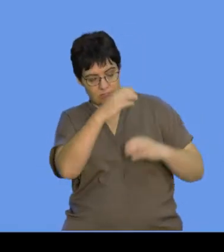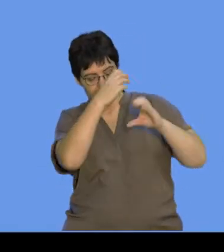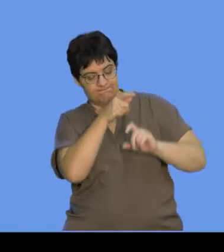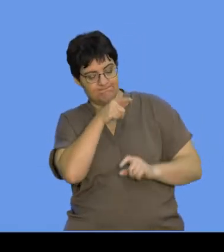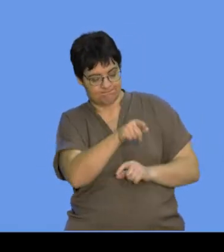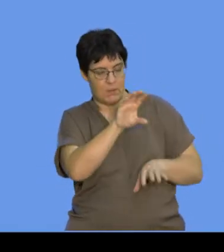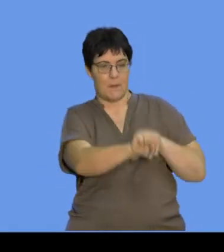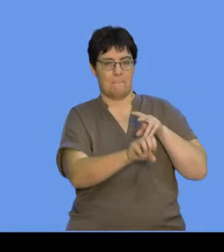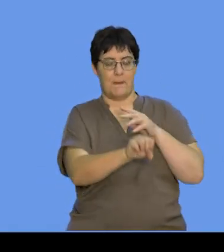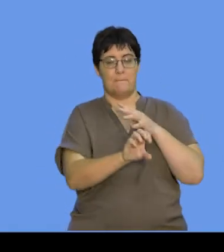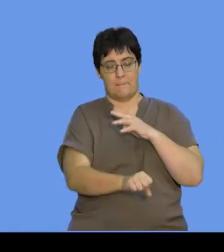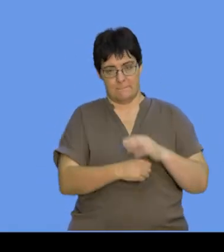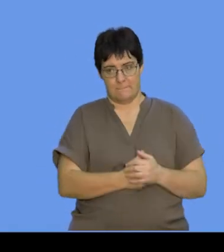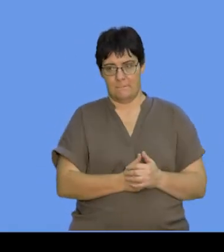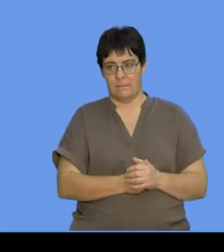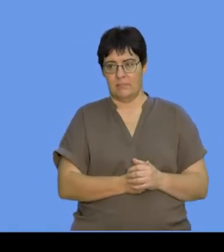particles,